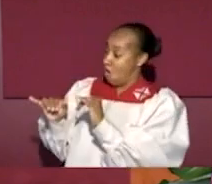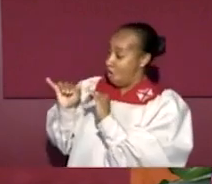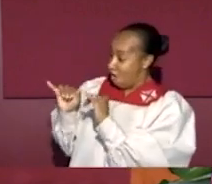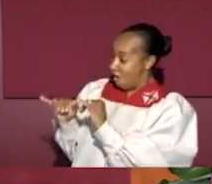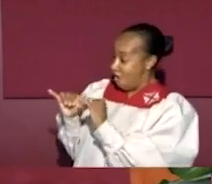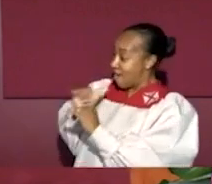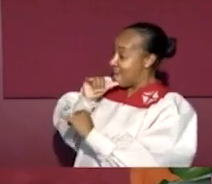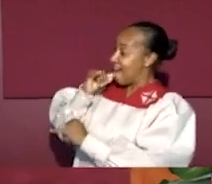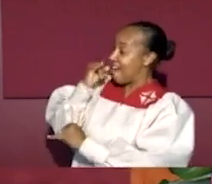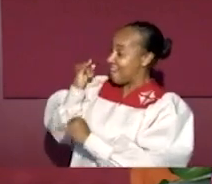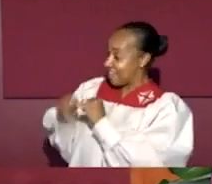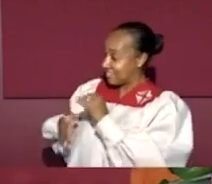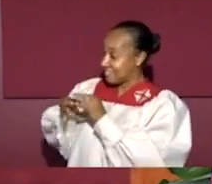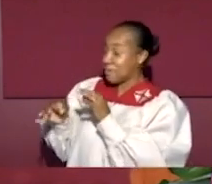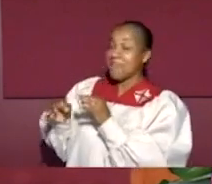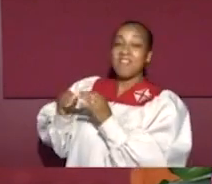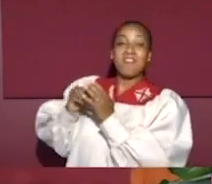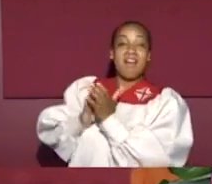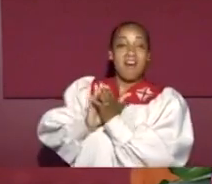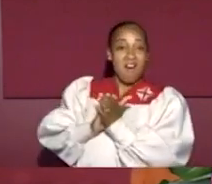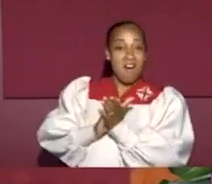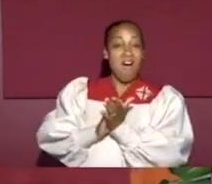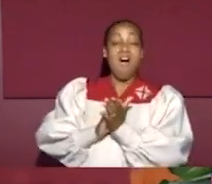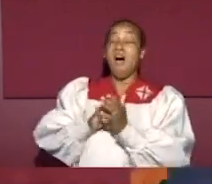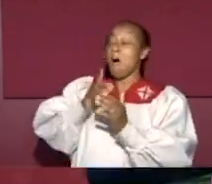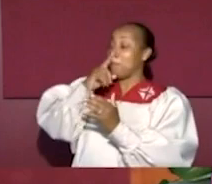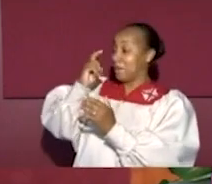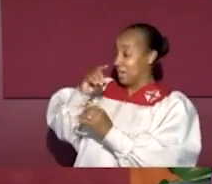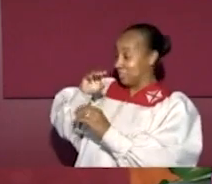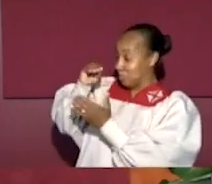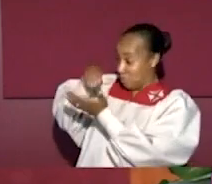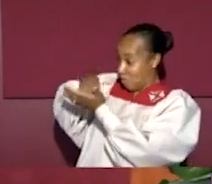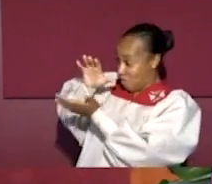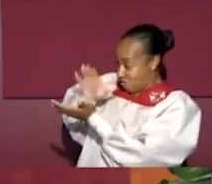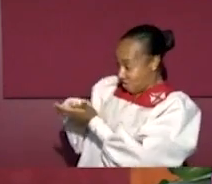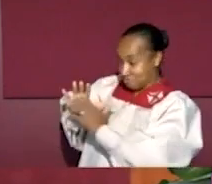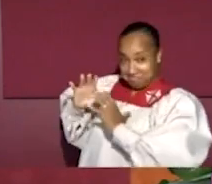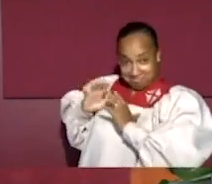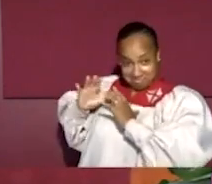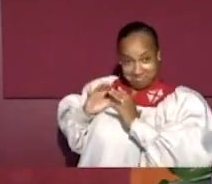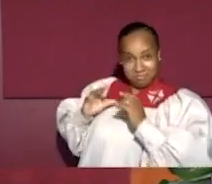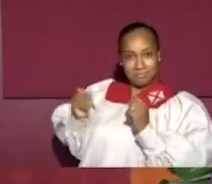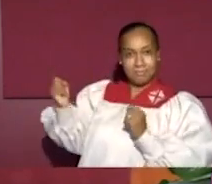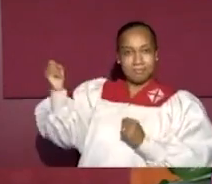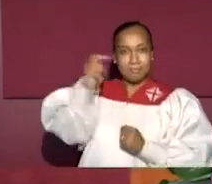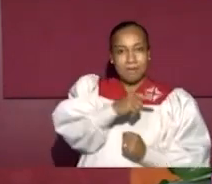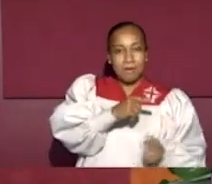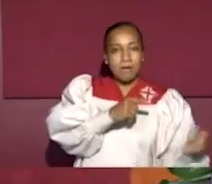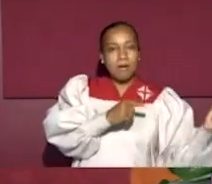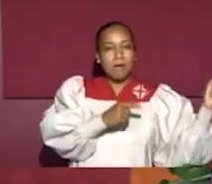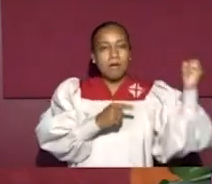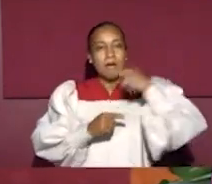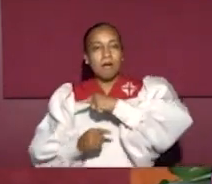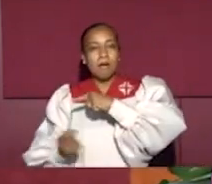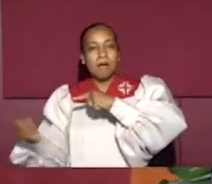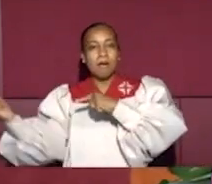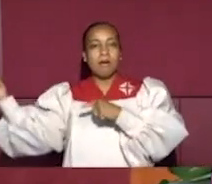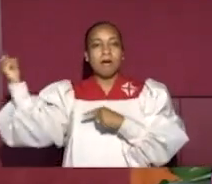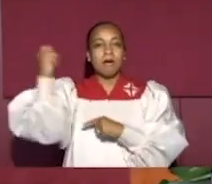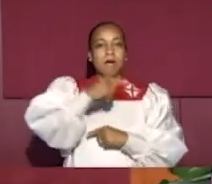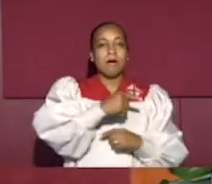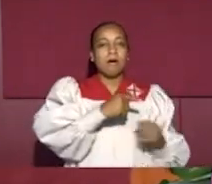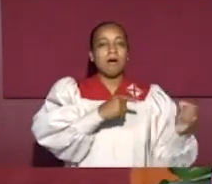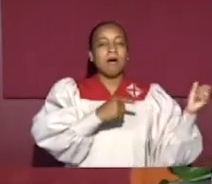ending statement, it's the record. So since we're putting it on the record, I just want to come back. Sometimes you just have to move